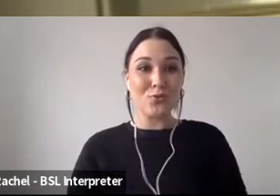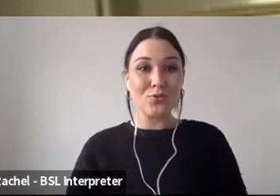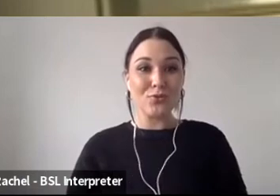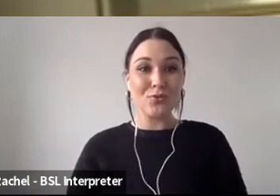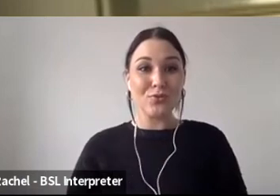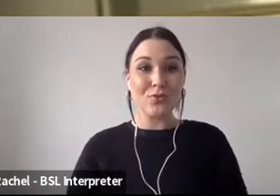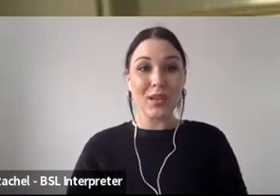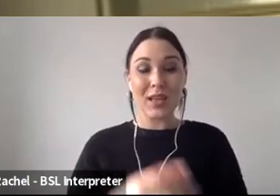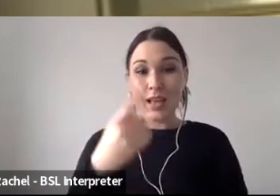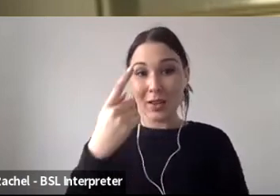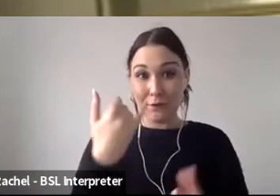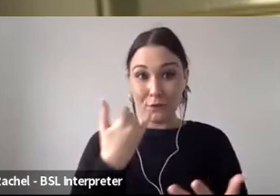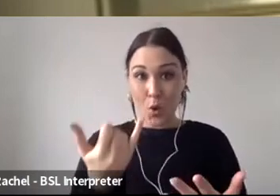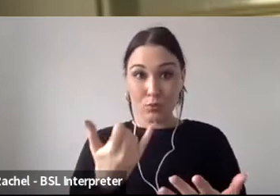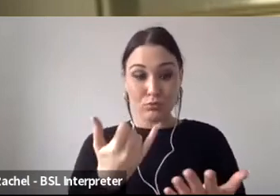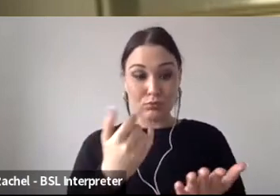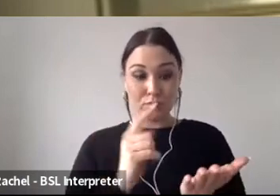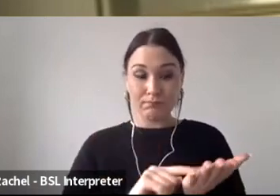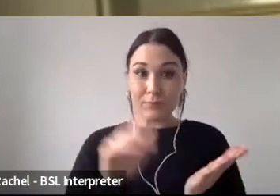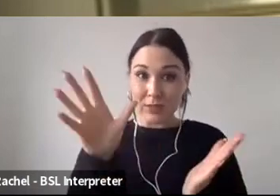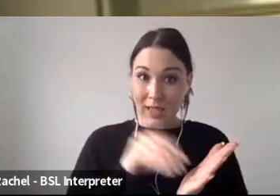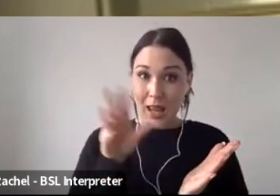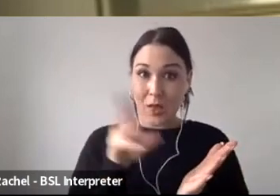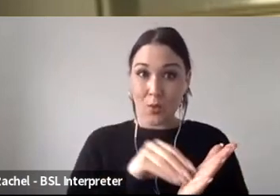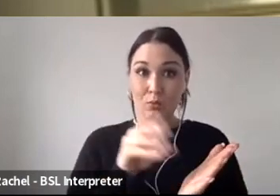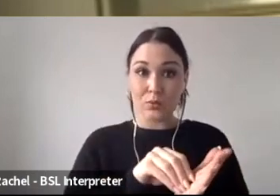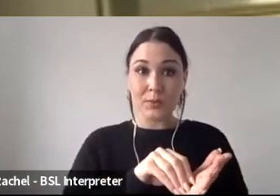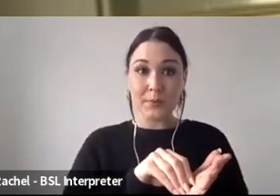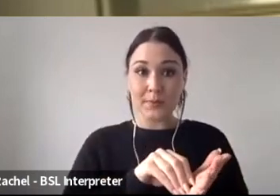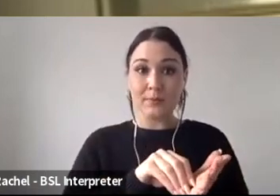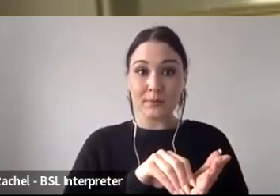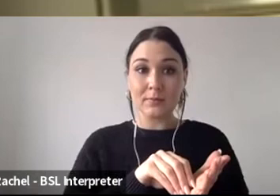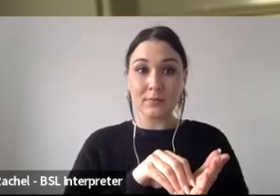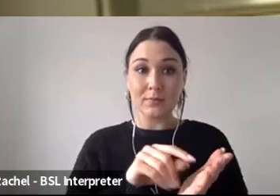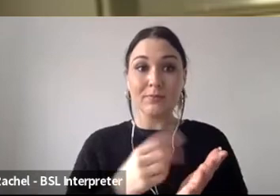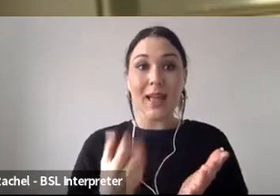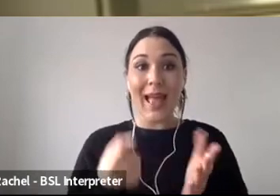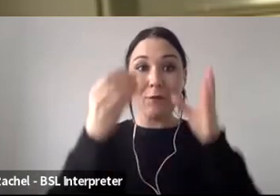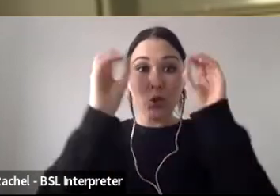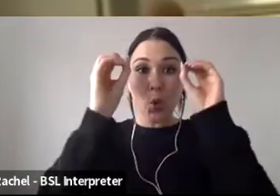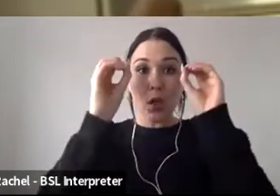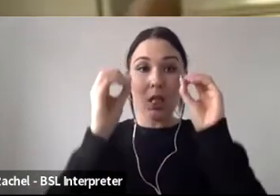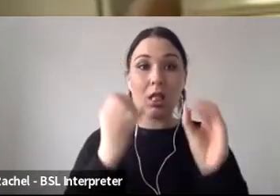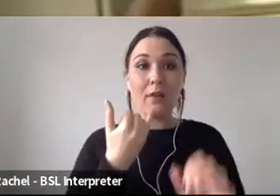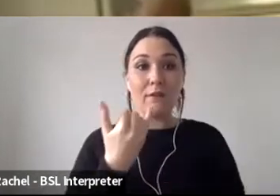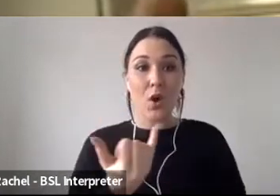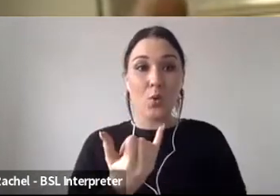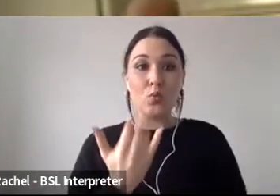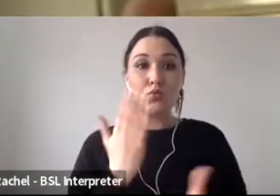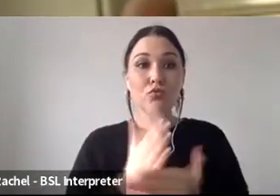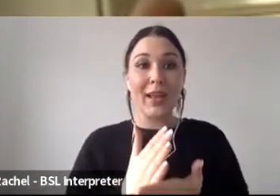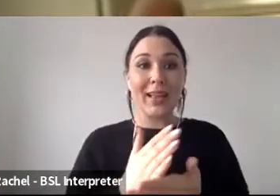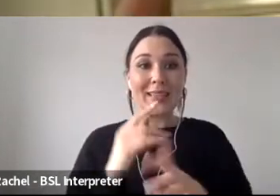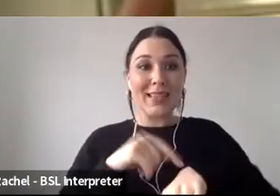You can on your phone, if you don't, I mean, I have a Google phone which provides real-time